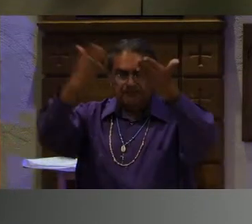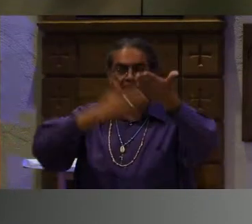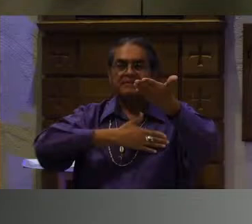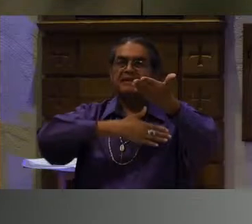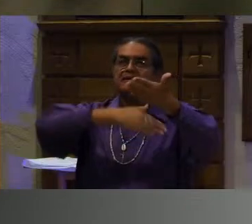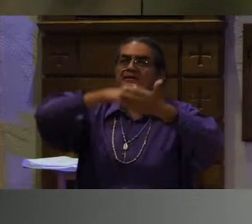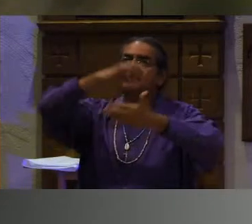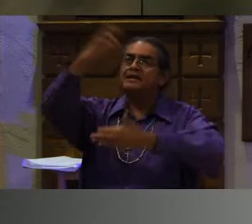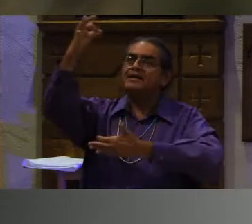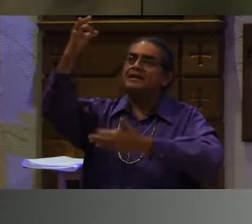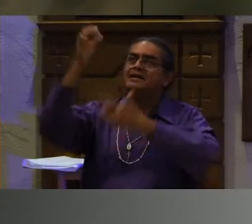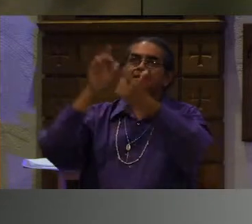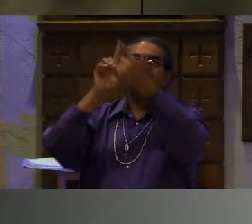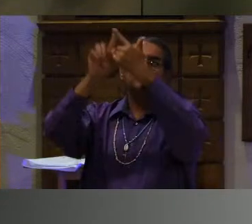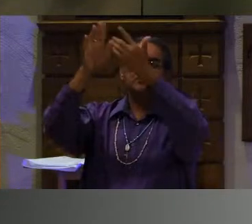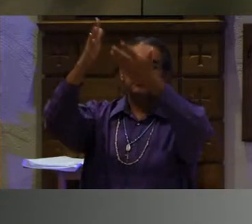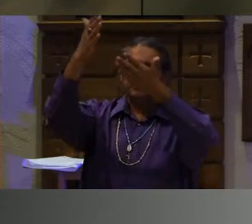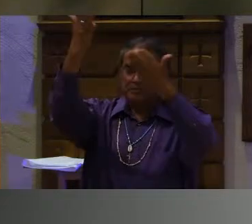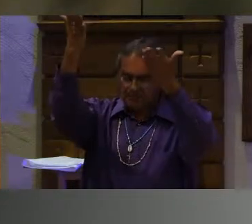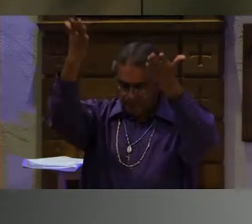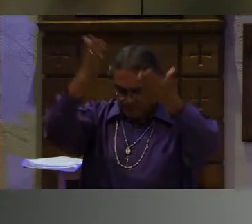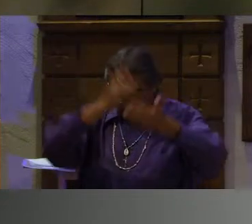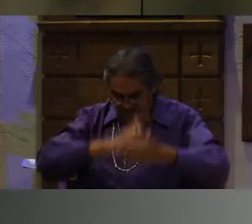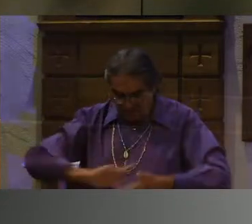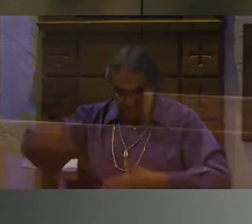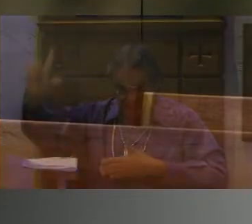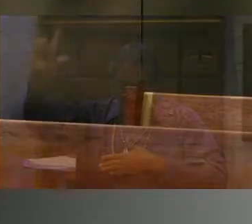my spirit.